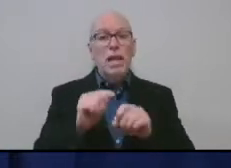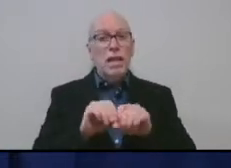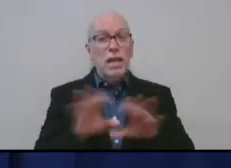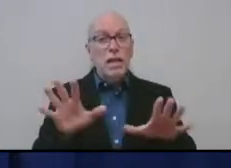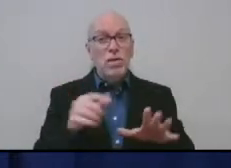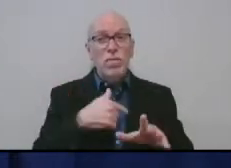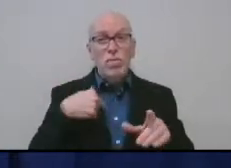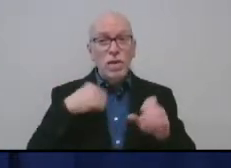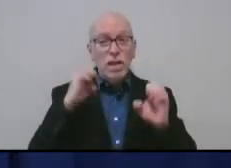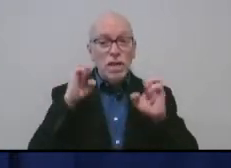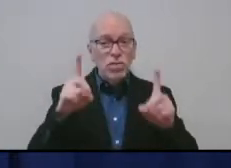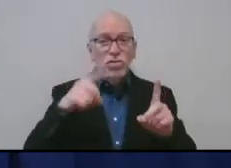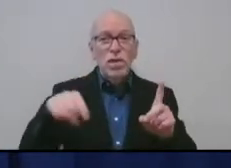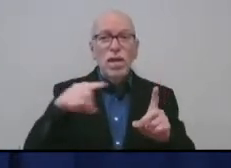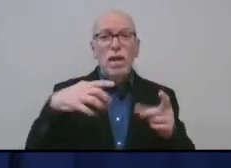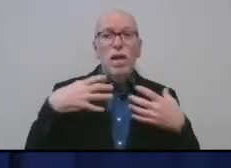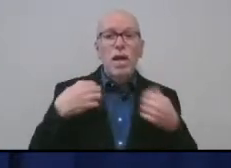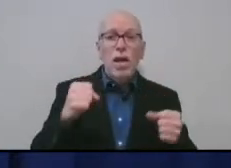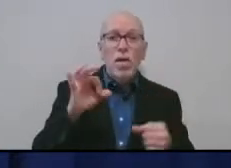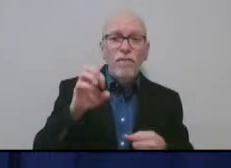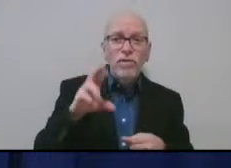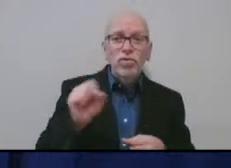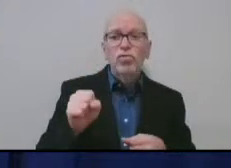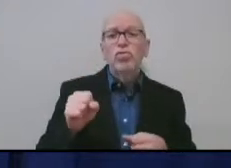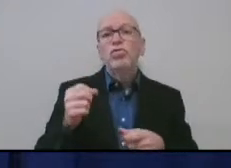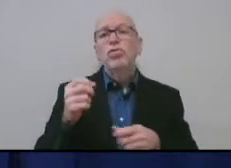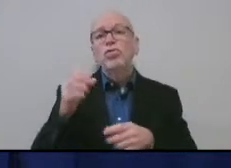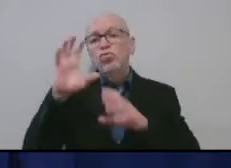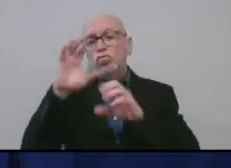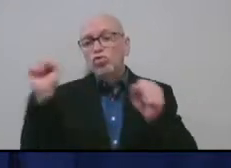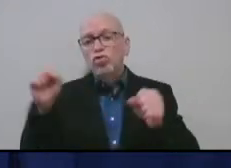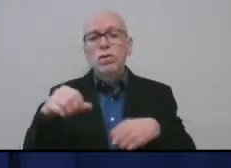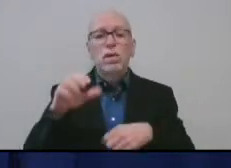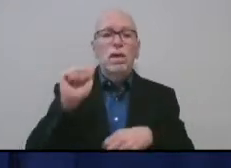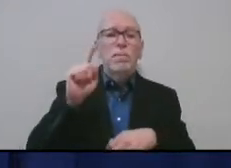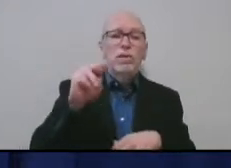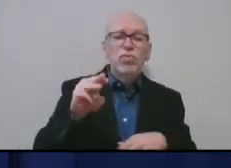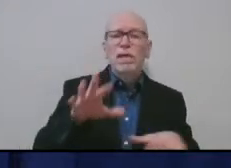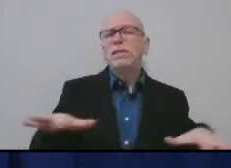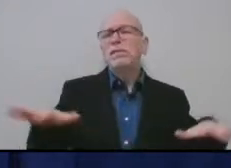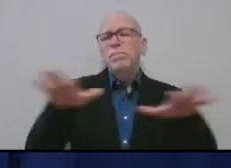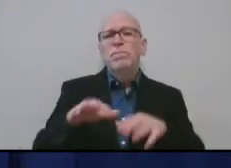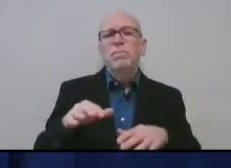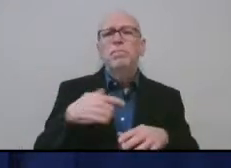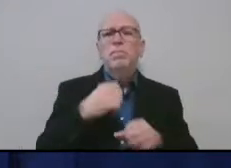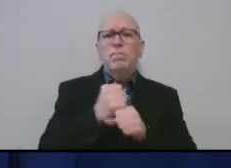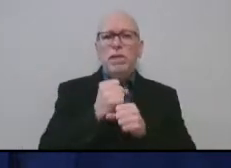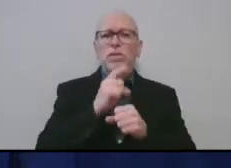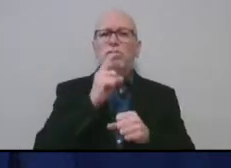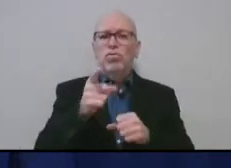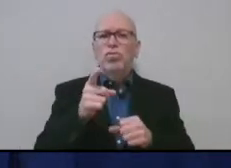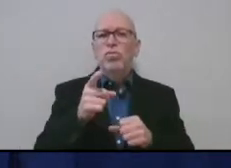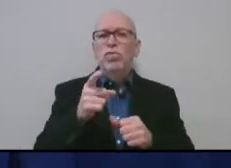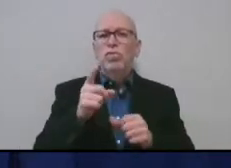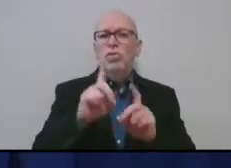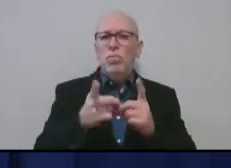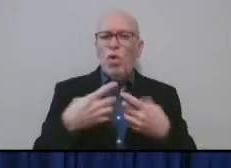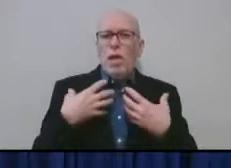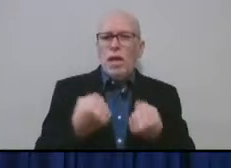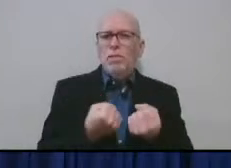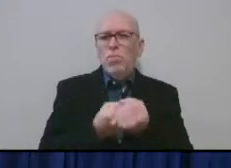educate local health officers, superintendents, administrators across the state that is what the Department of Health